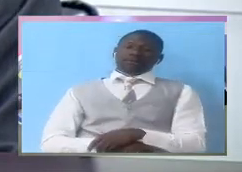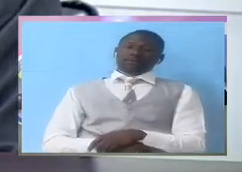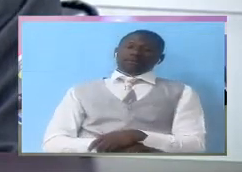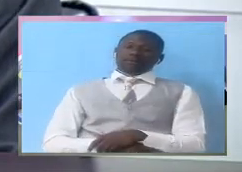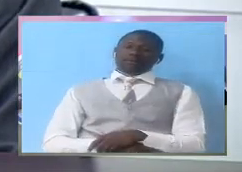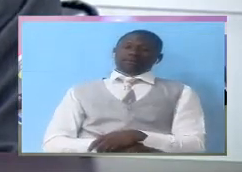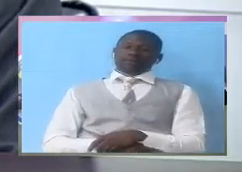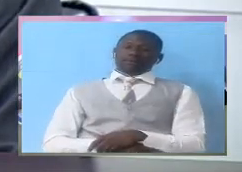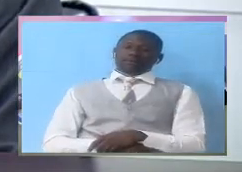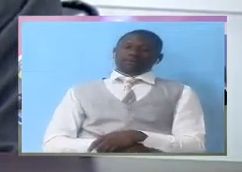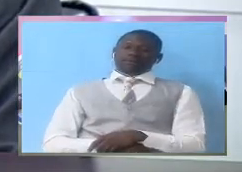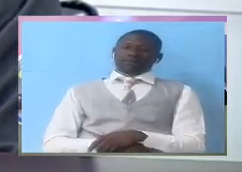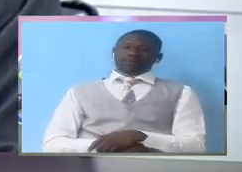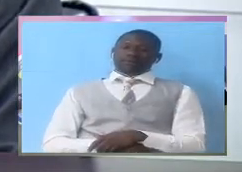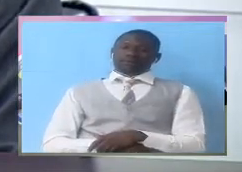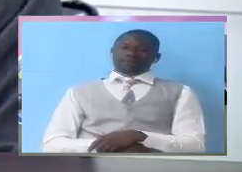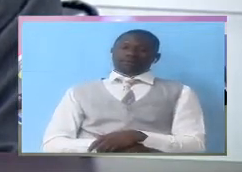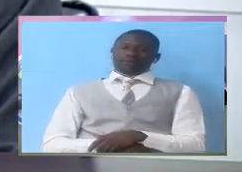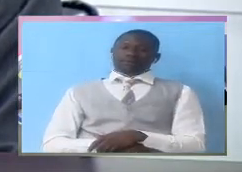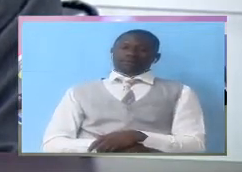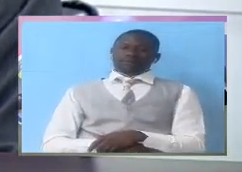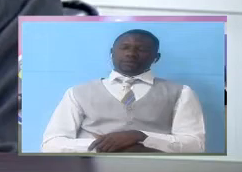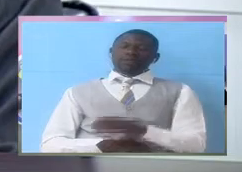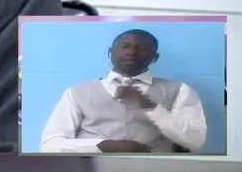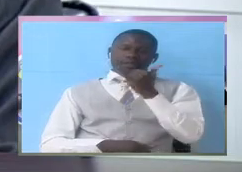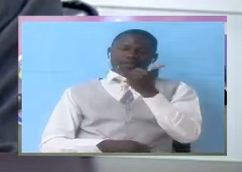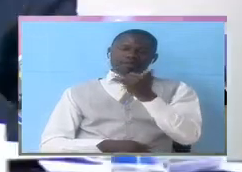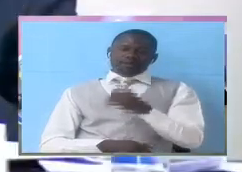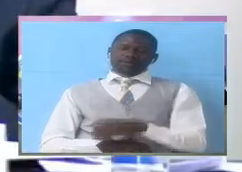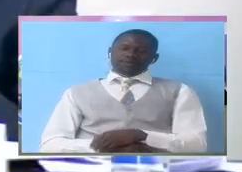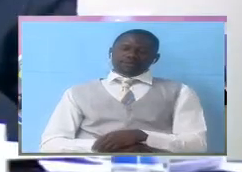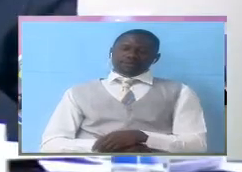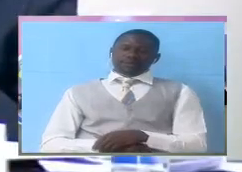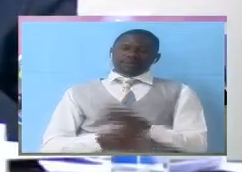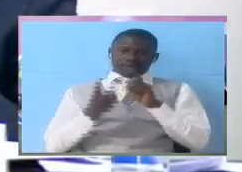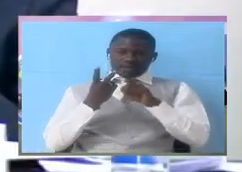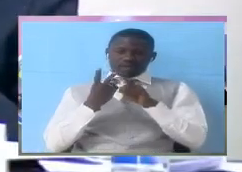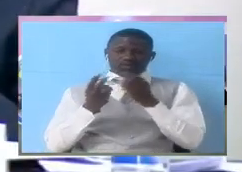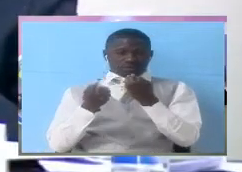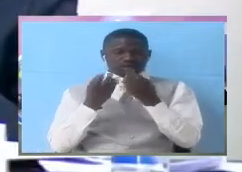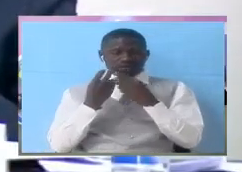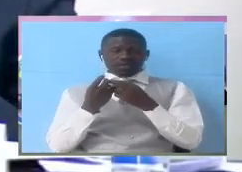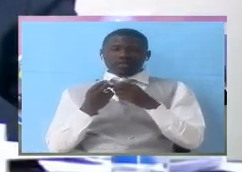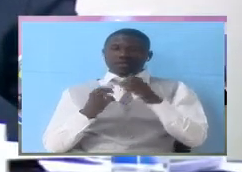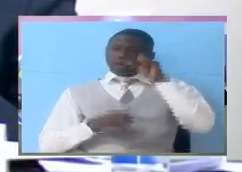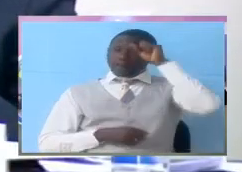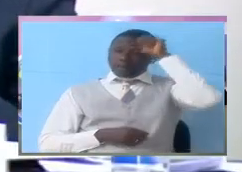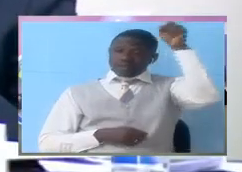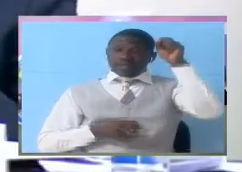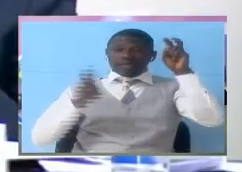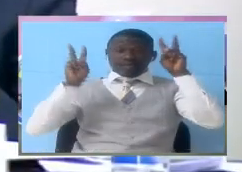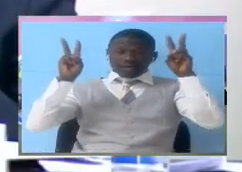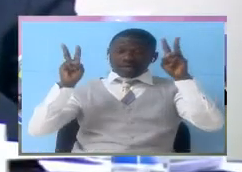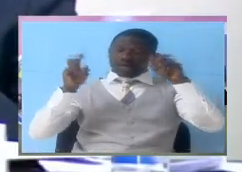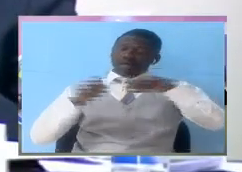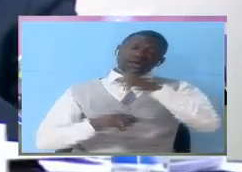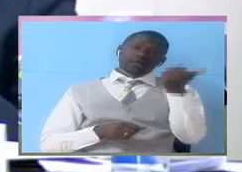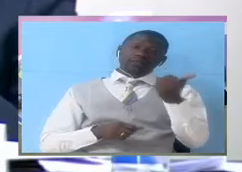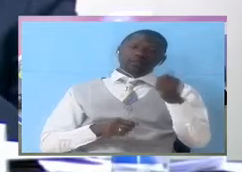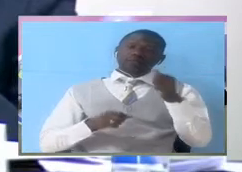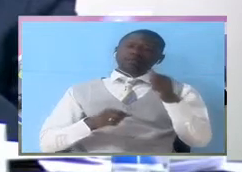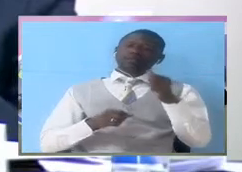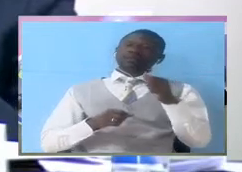be pare. Yes. Wow. You told us that the president and General Tamba